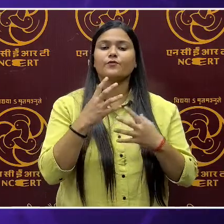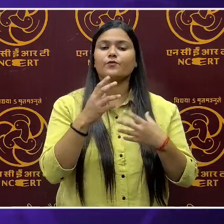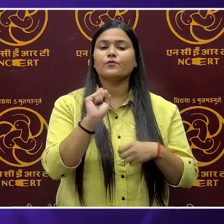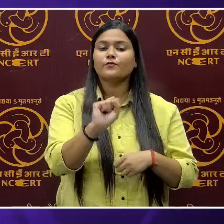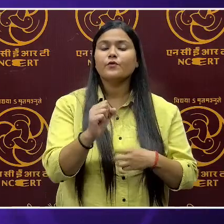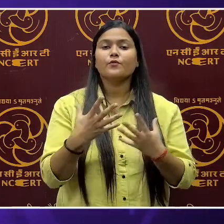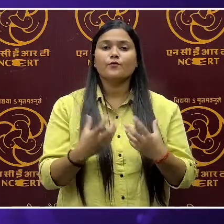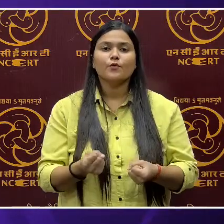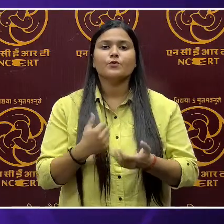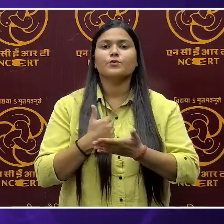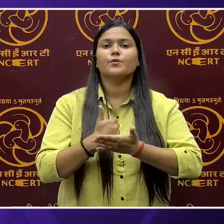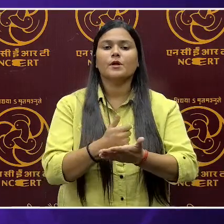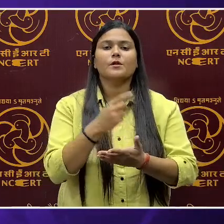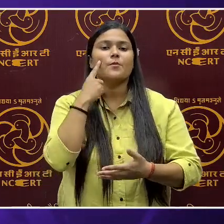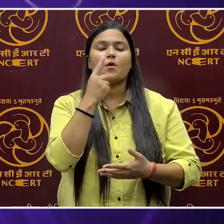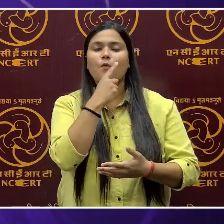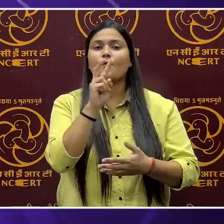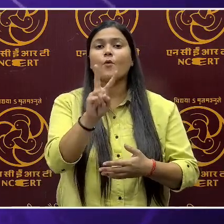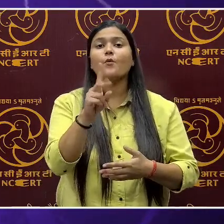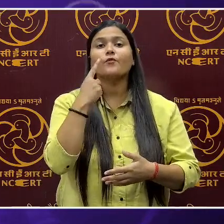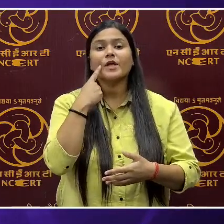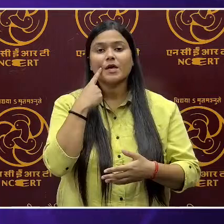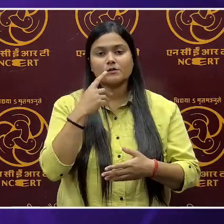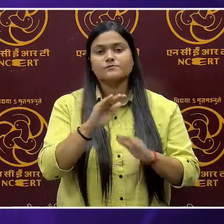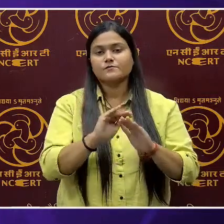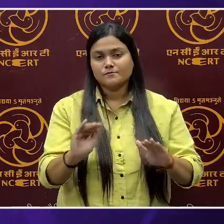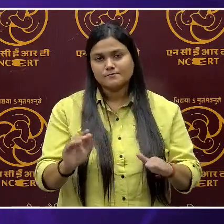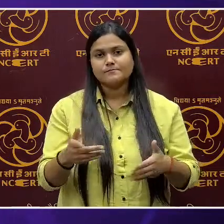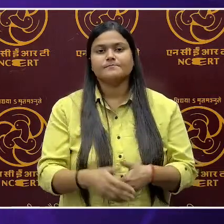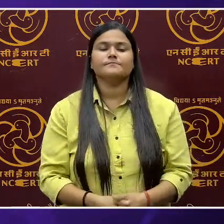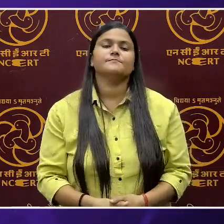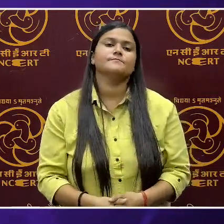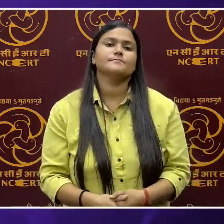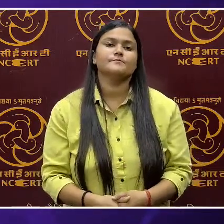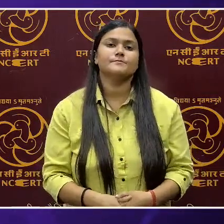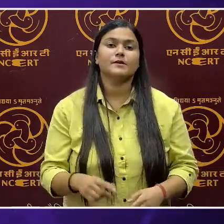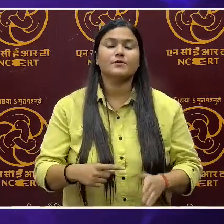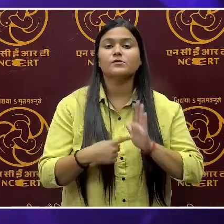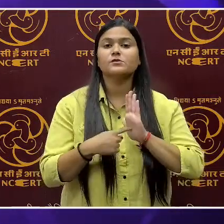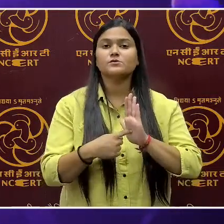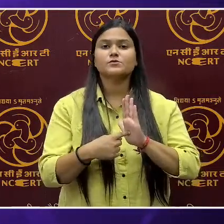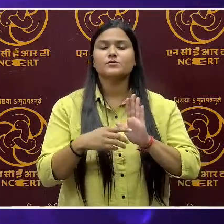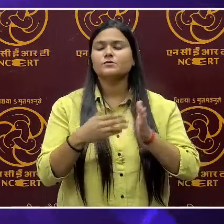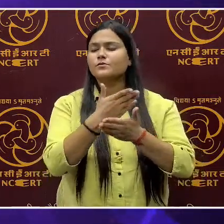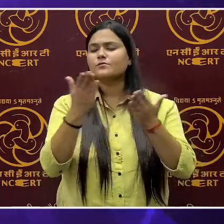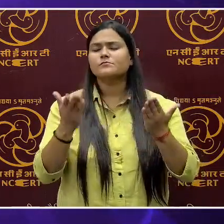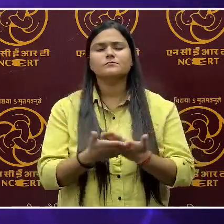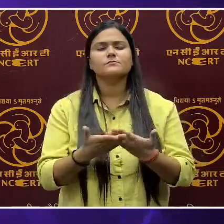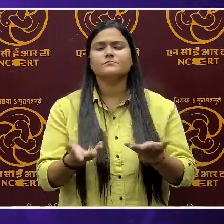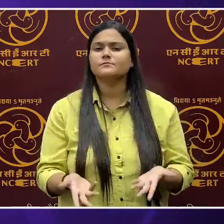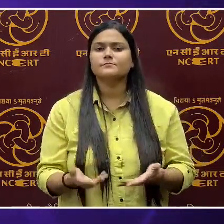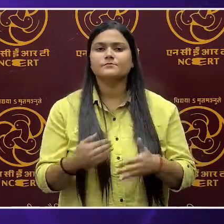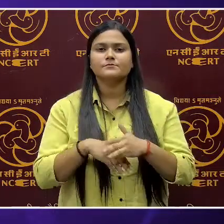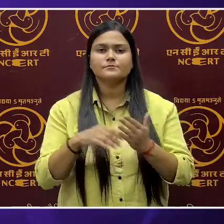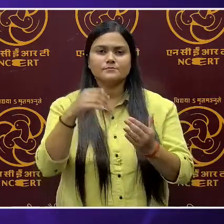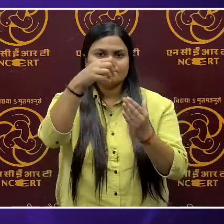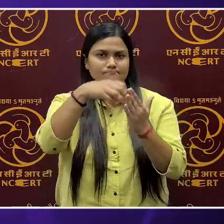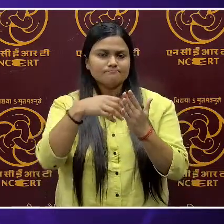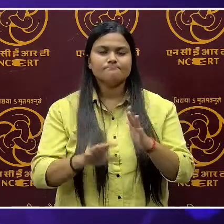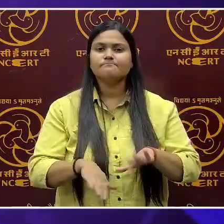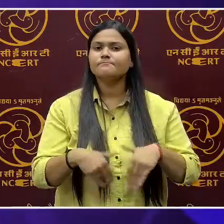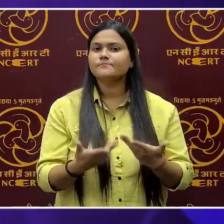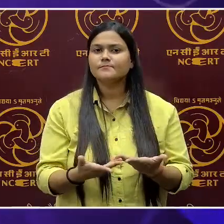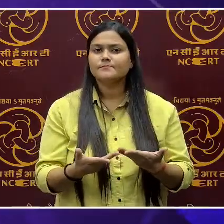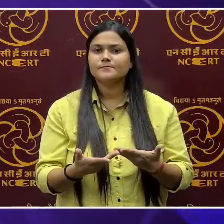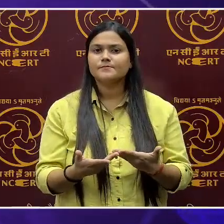in the classroom. So this is a Braille slate, and I want to show you what this is all about. Inside we have what is known